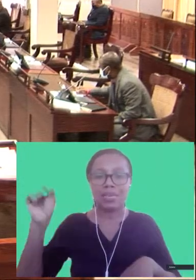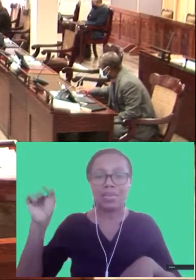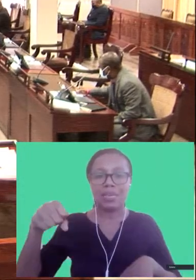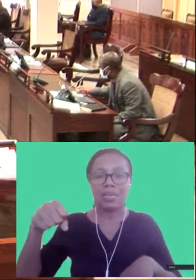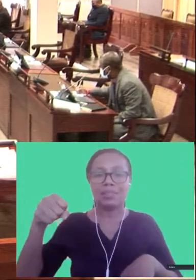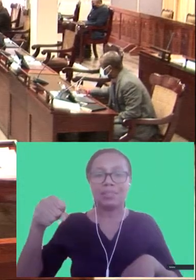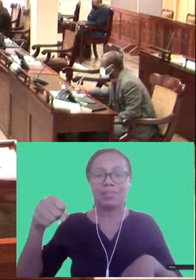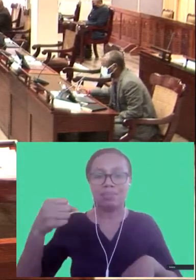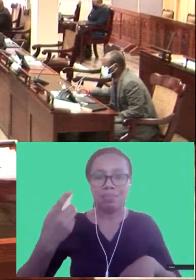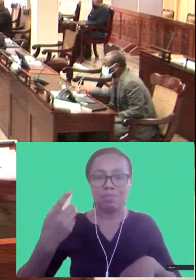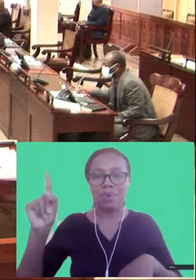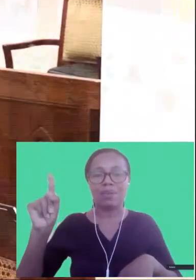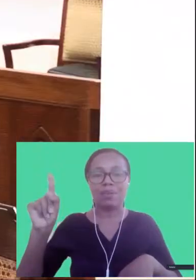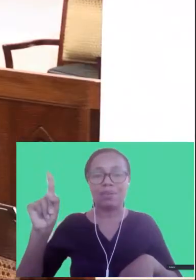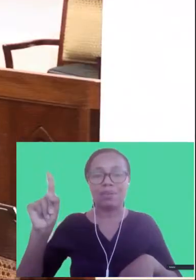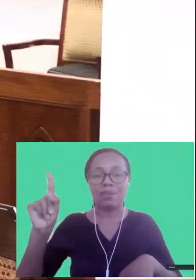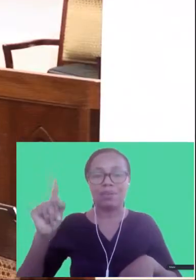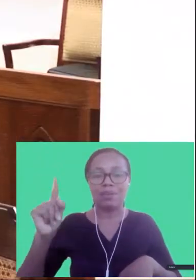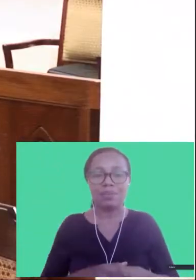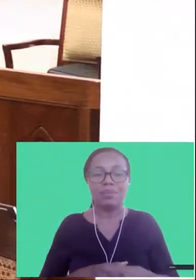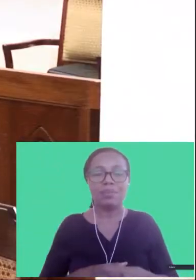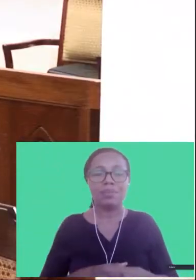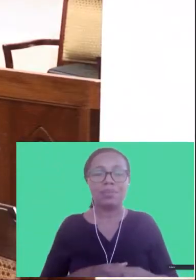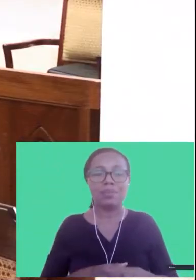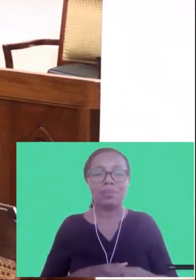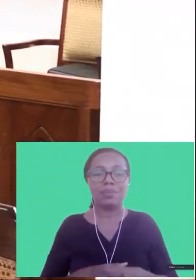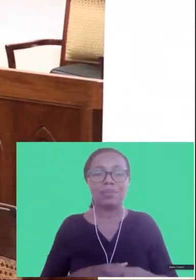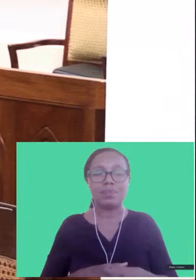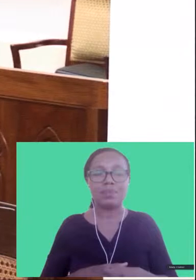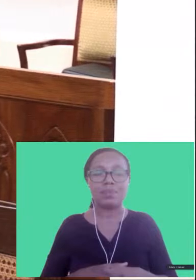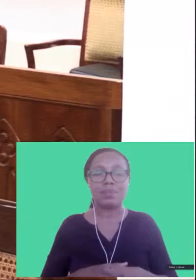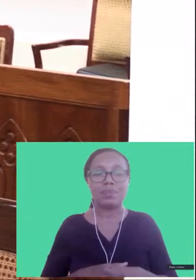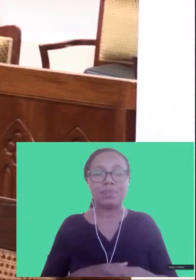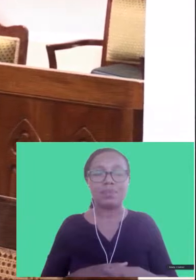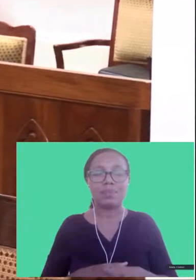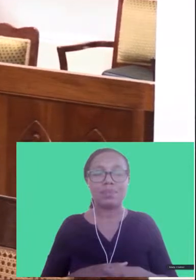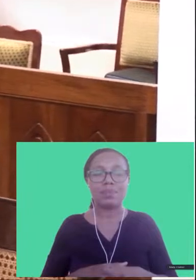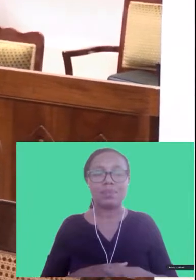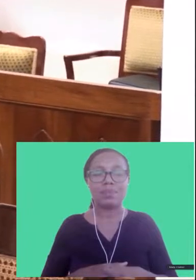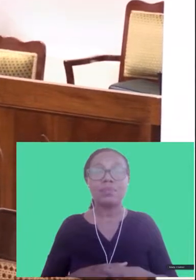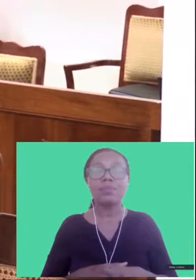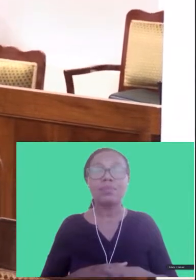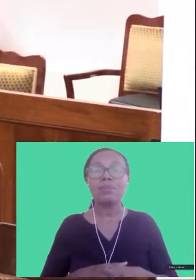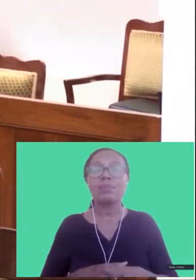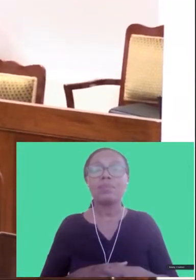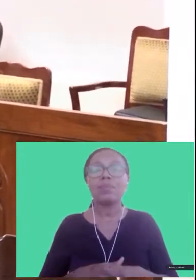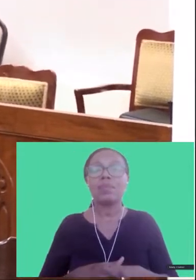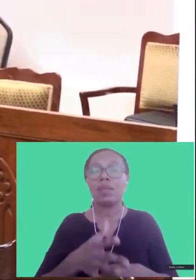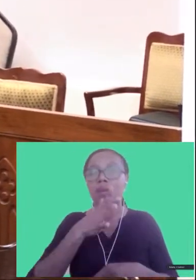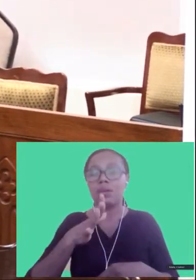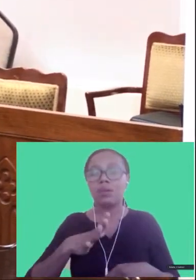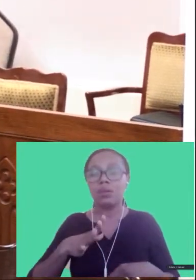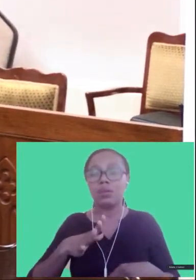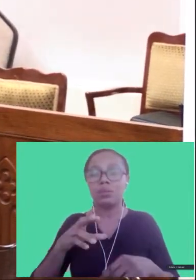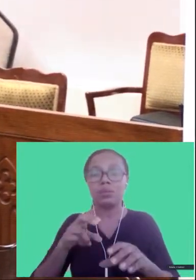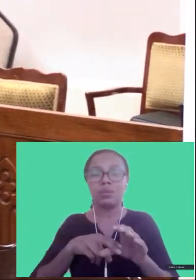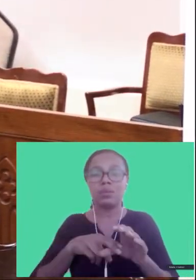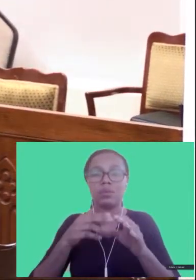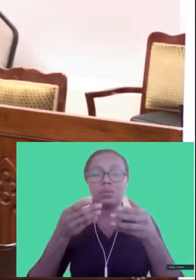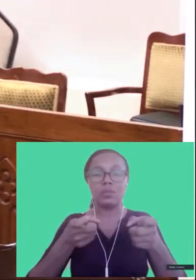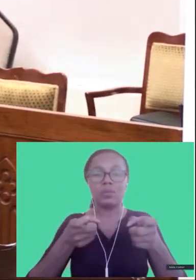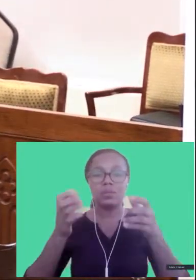Madam Chair, at this point, I propose that we will take our break for lunch, and I therefore ask that the proceedings be